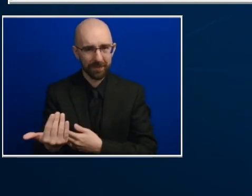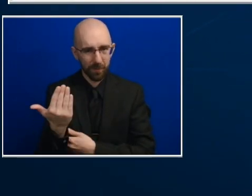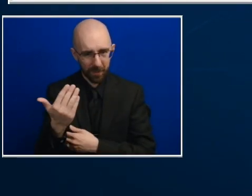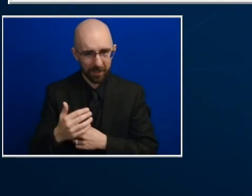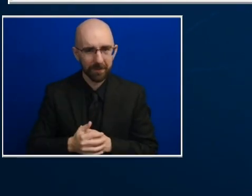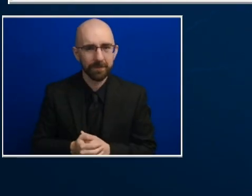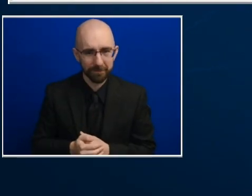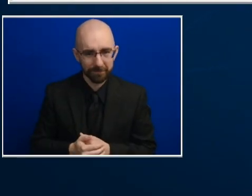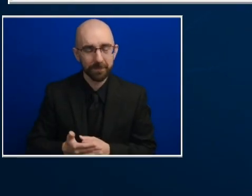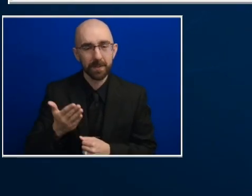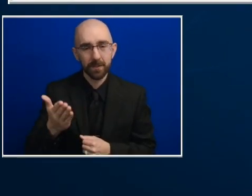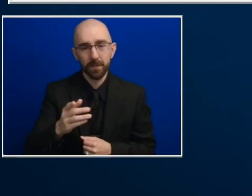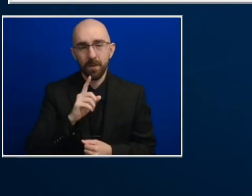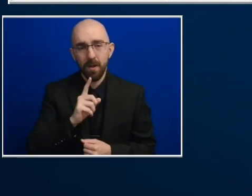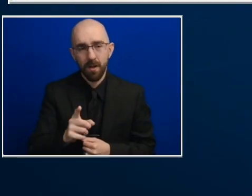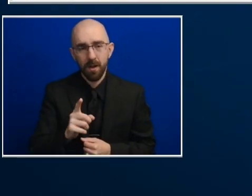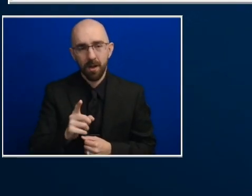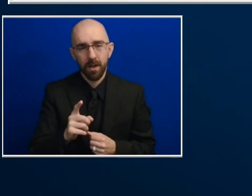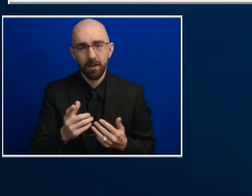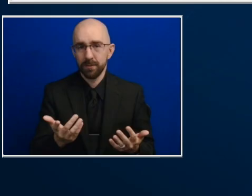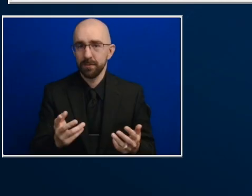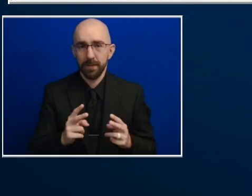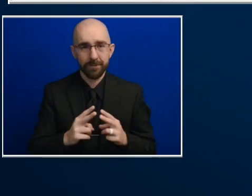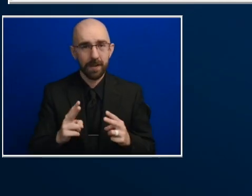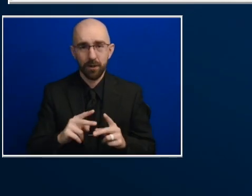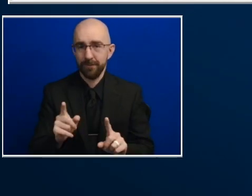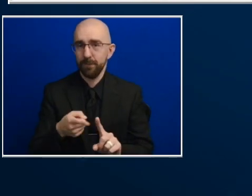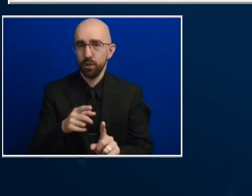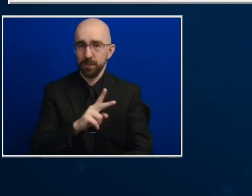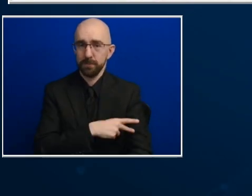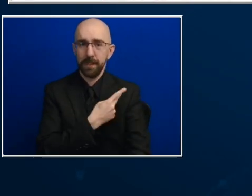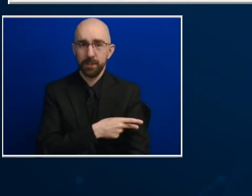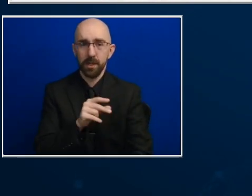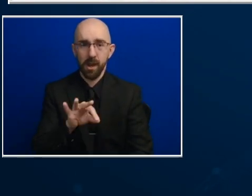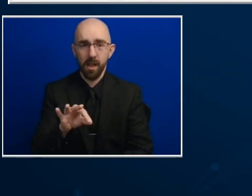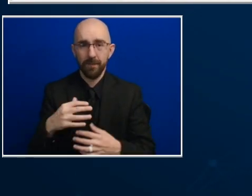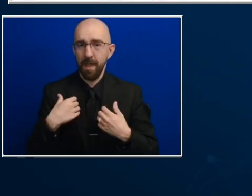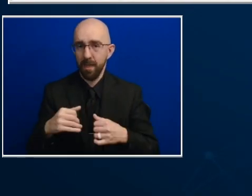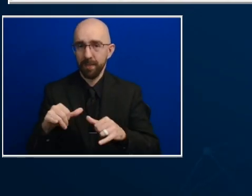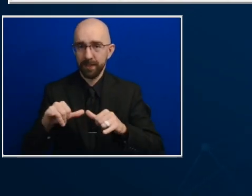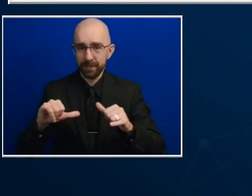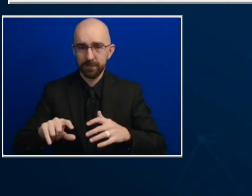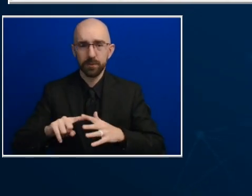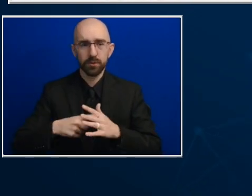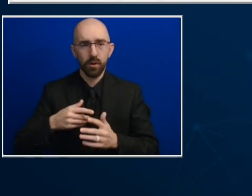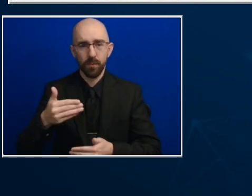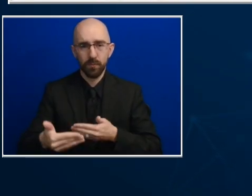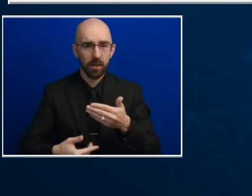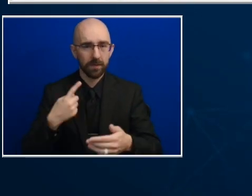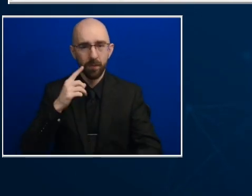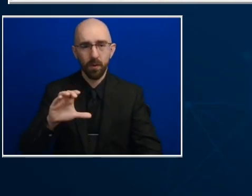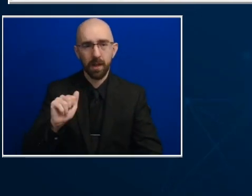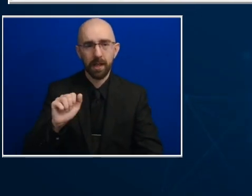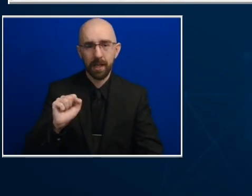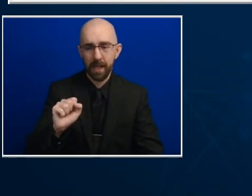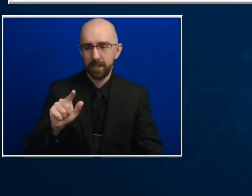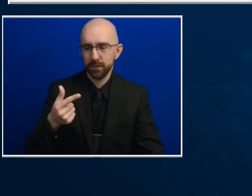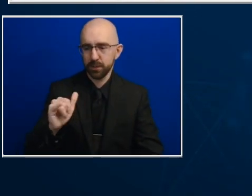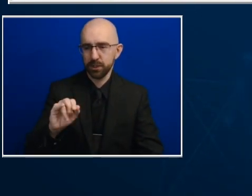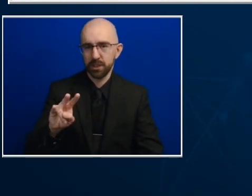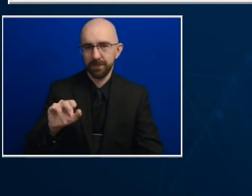You are the very first patient of the health system to start the process for Casgevy. So where are you in that